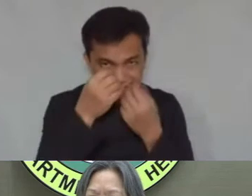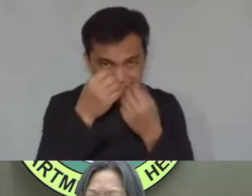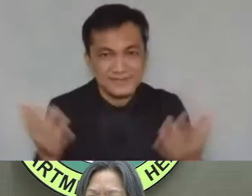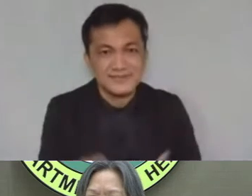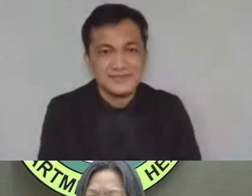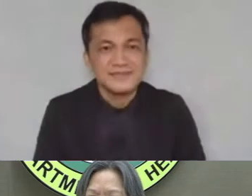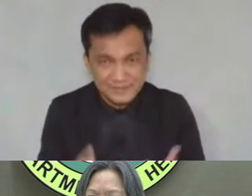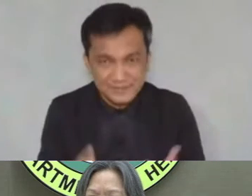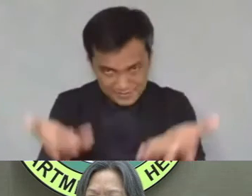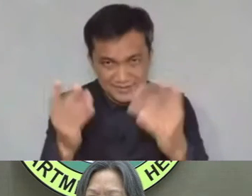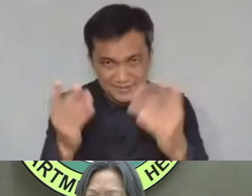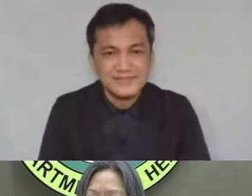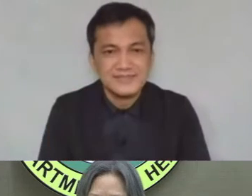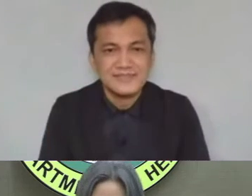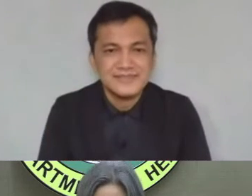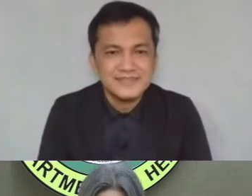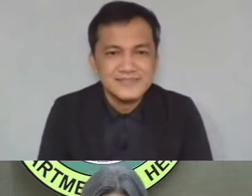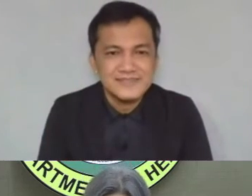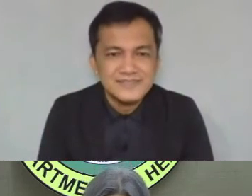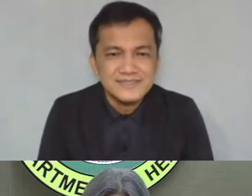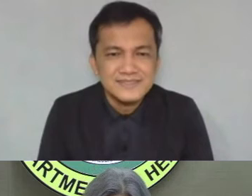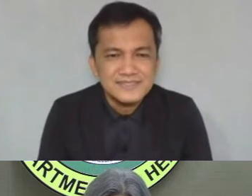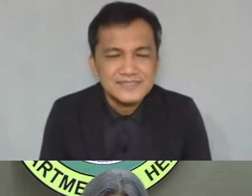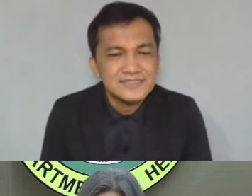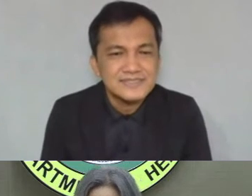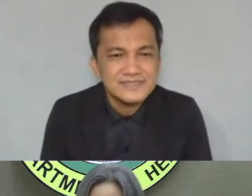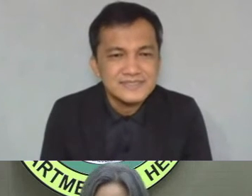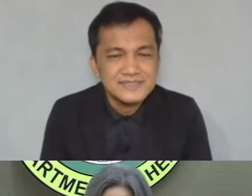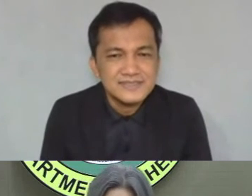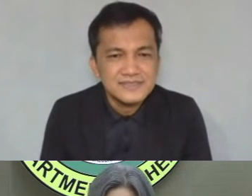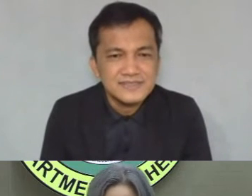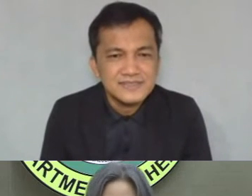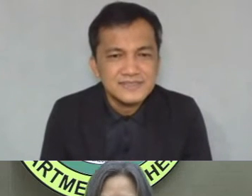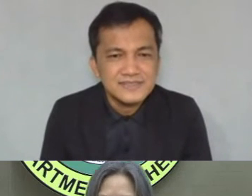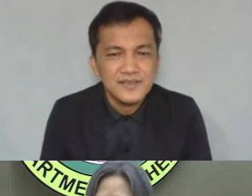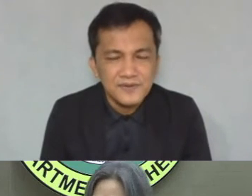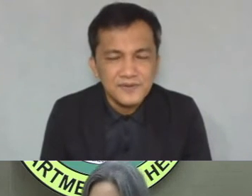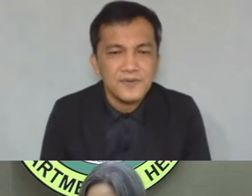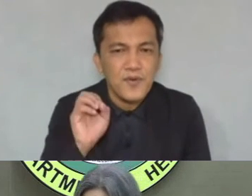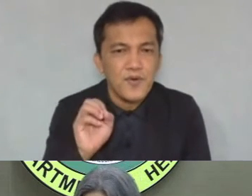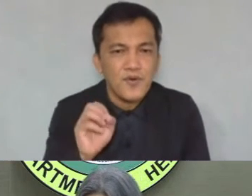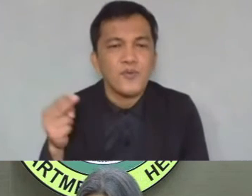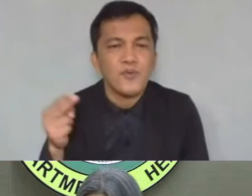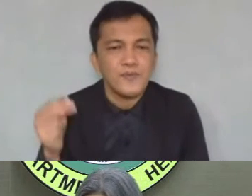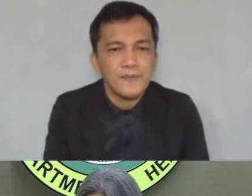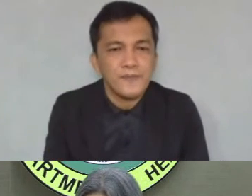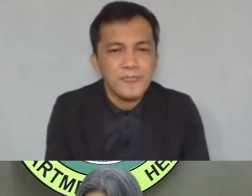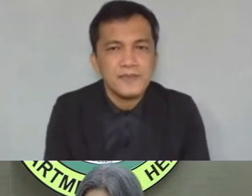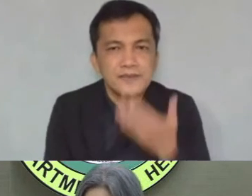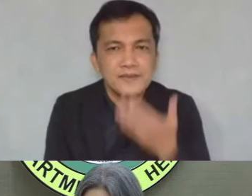responsibility of closing your session. Yes. Go ahead. Okay. Sana yun? Thank you again, guys.